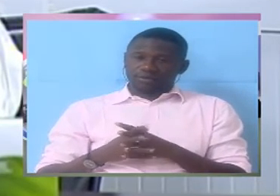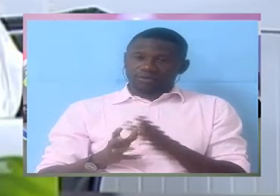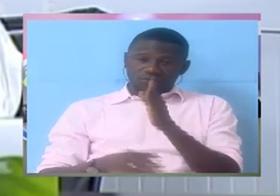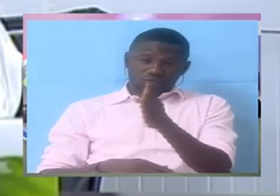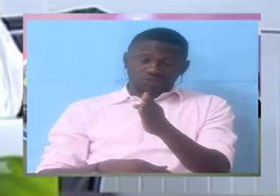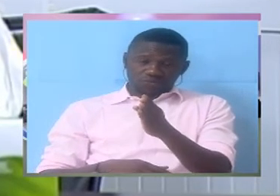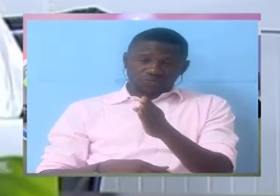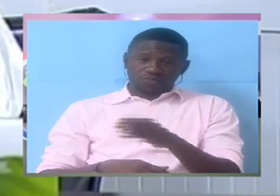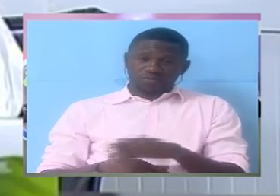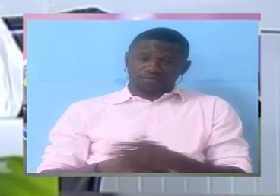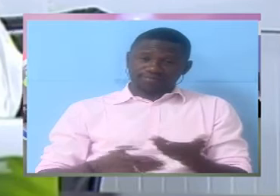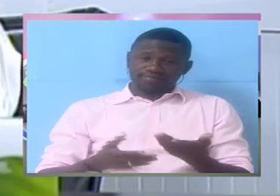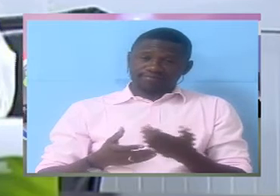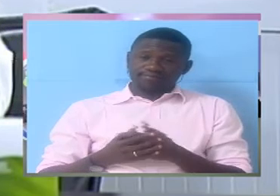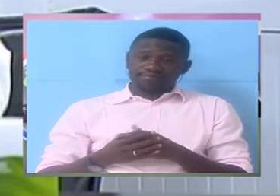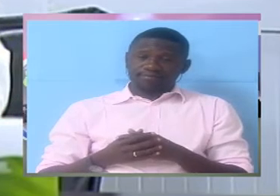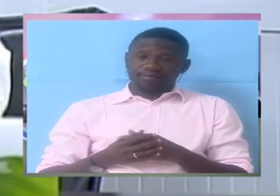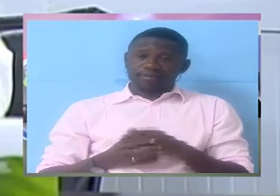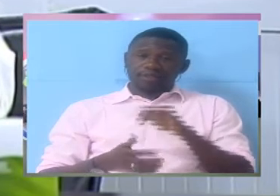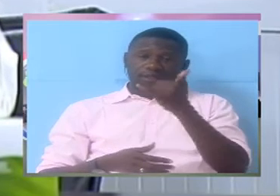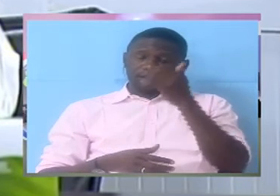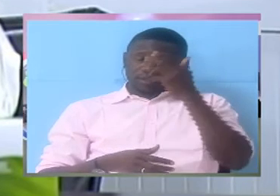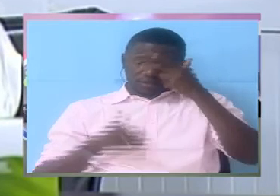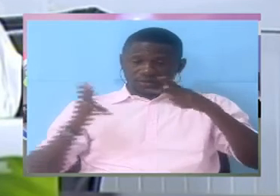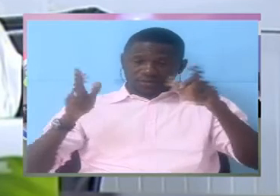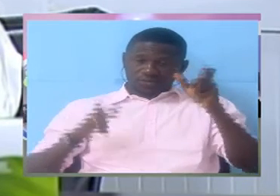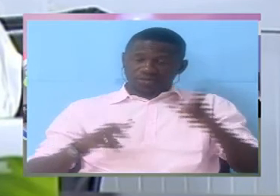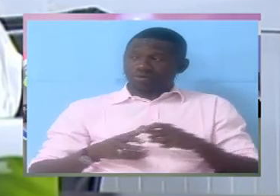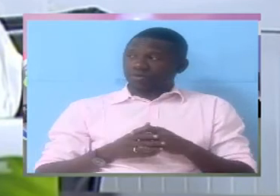Council. Thank you very much. Thank you,